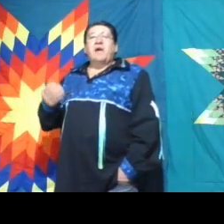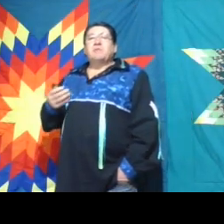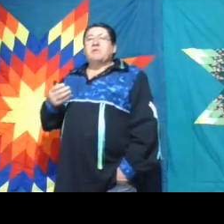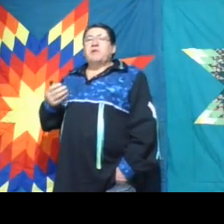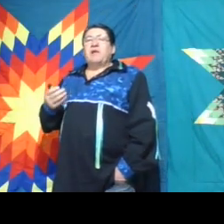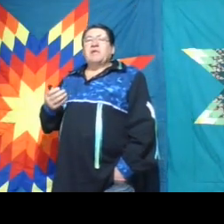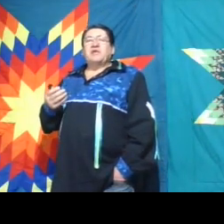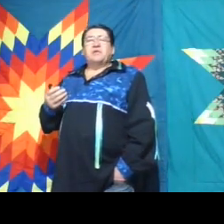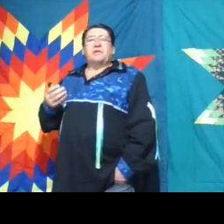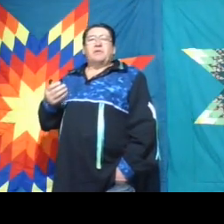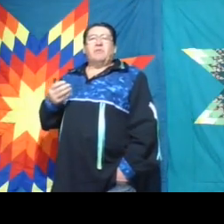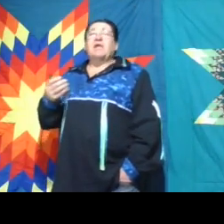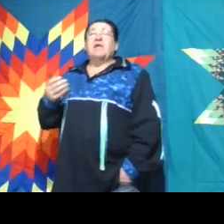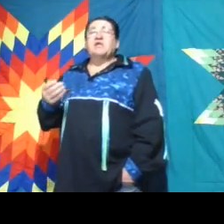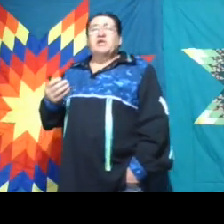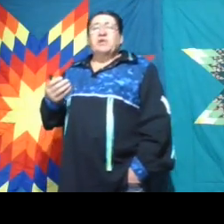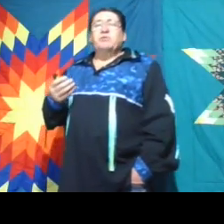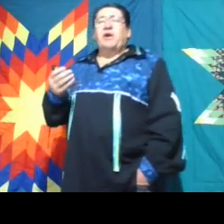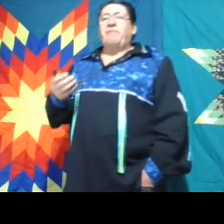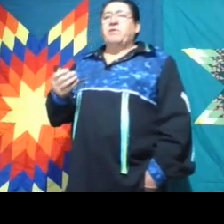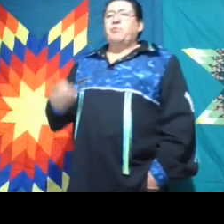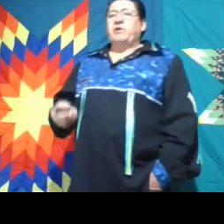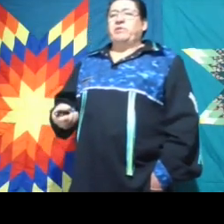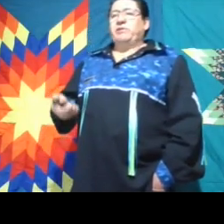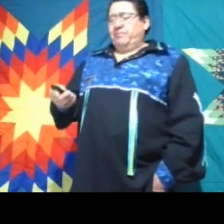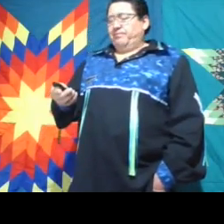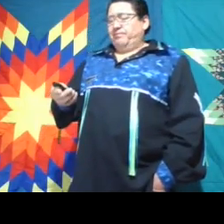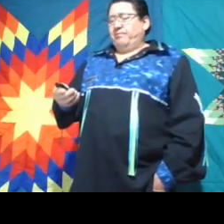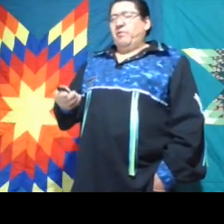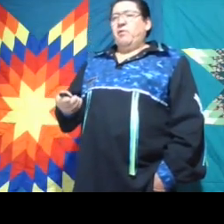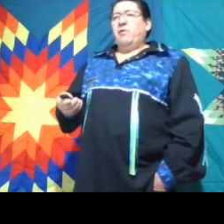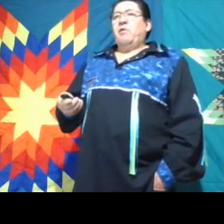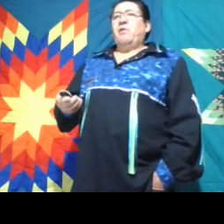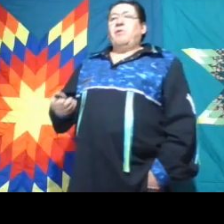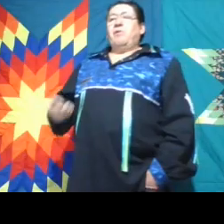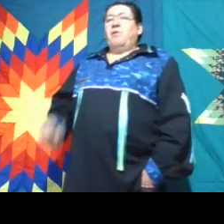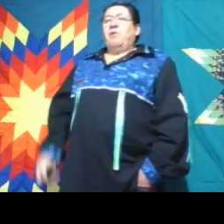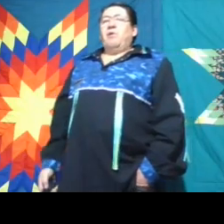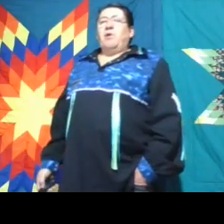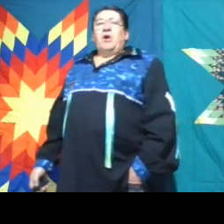are those types of relationships you have to build.